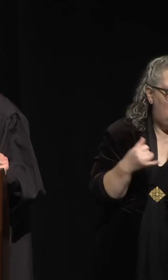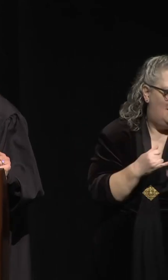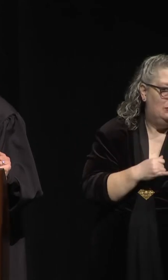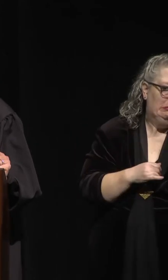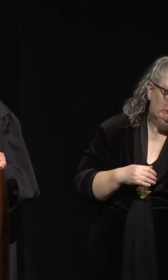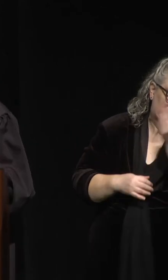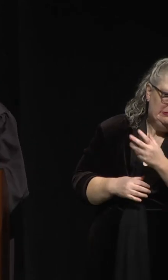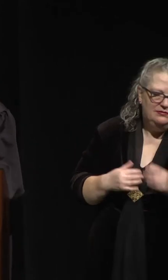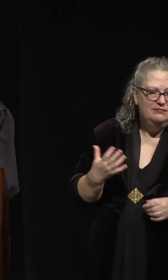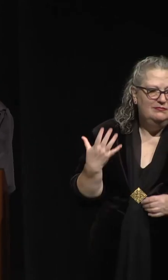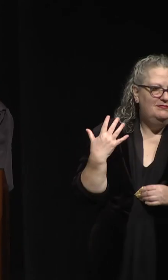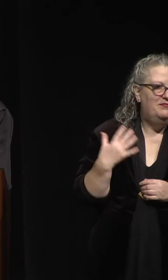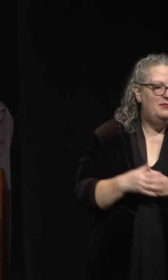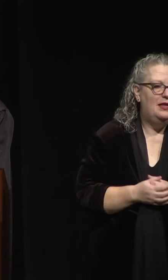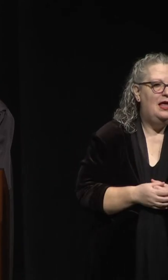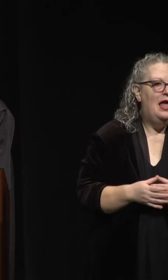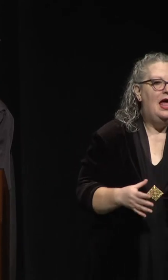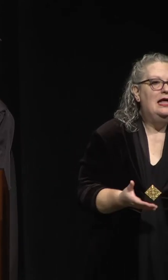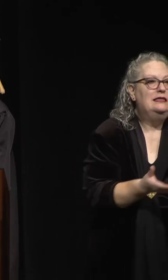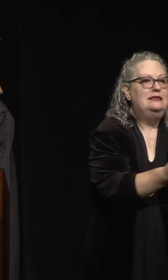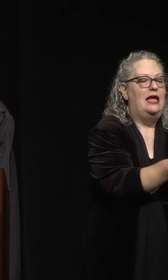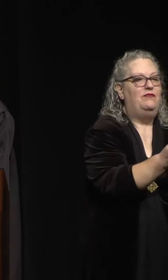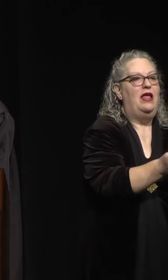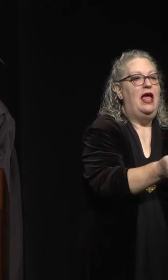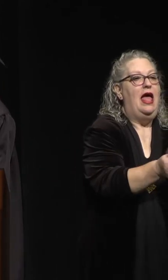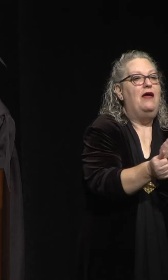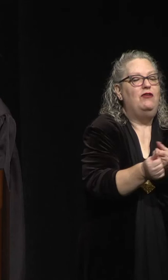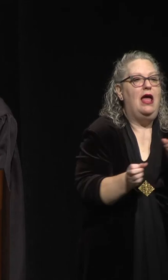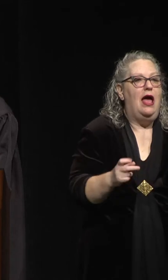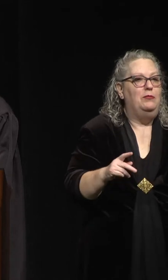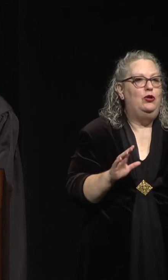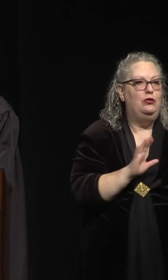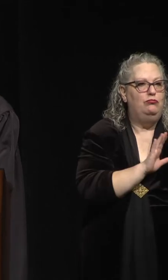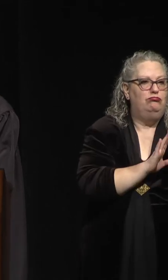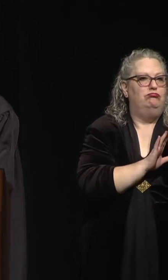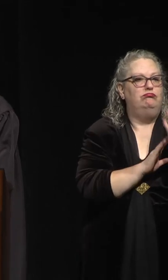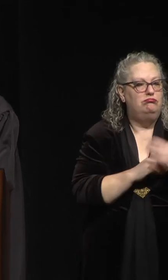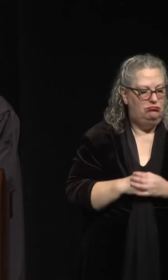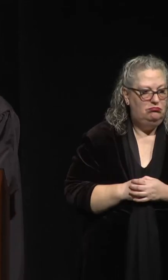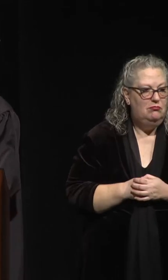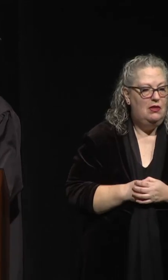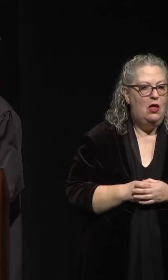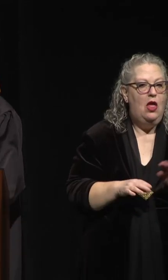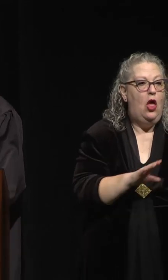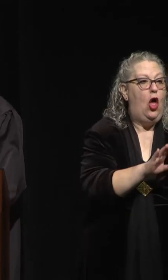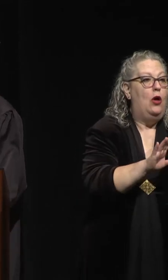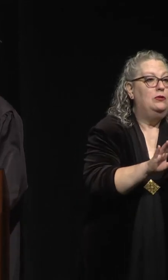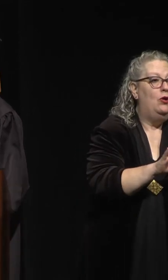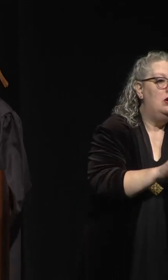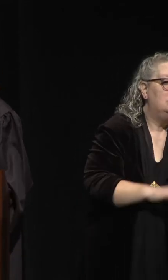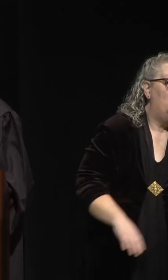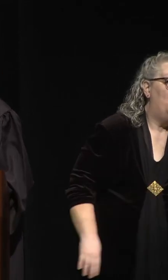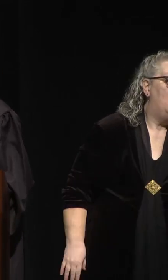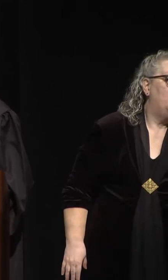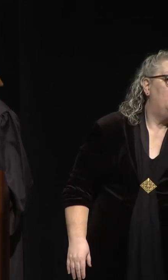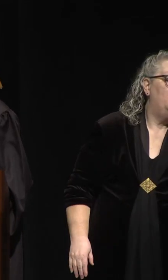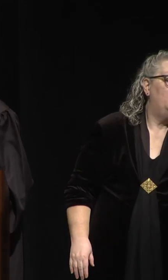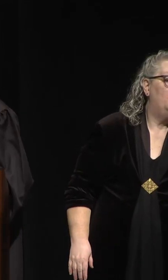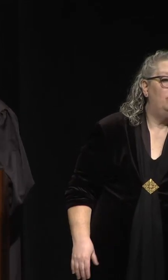one. Take advantage of every opportunity that comes your way. Open doors, walk through